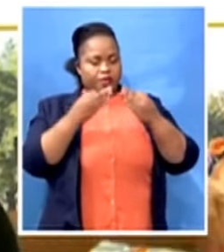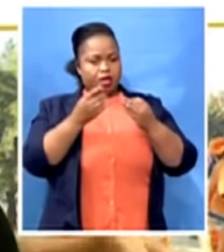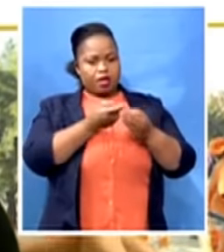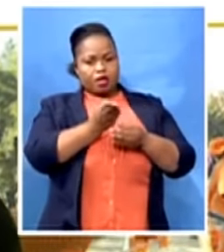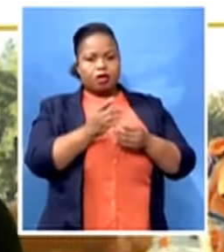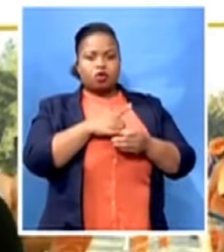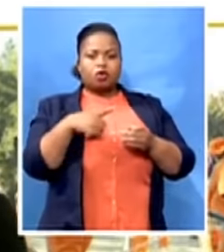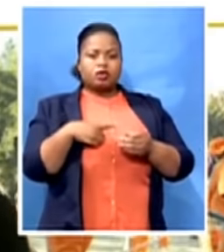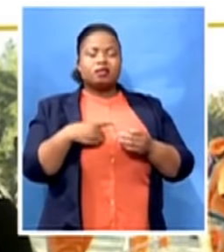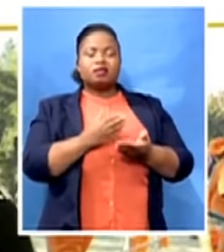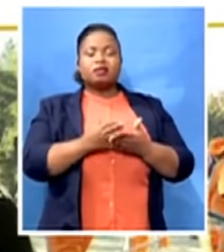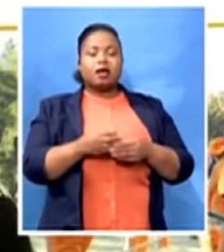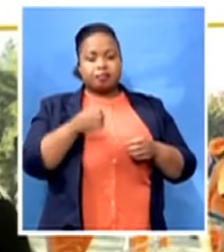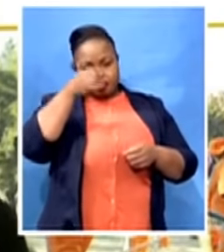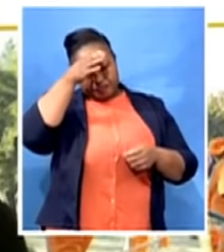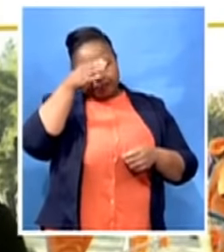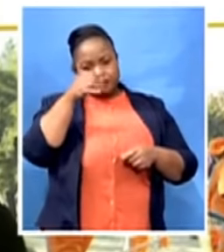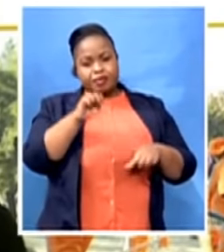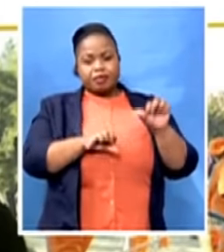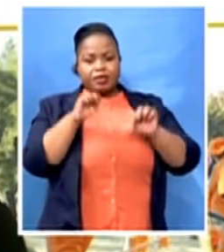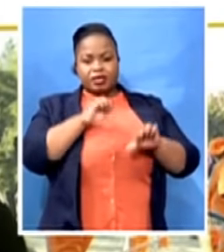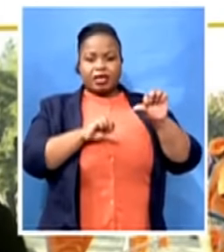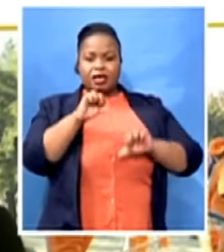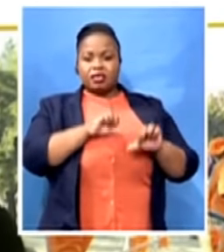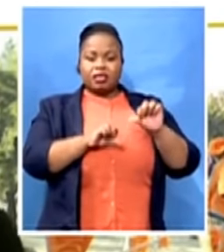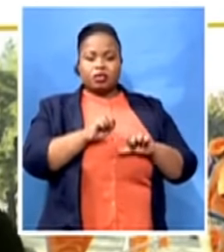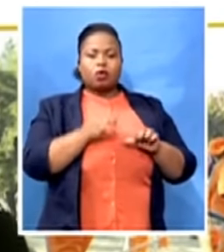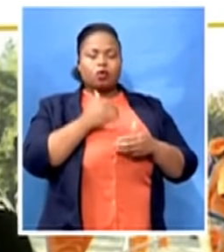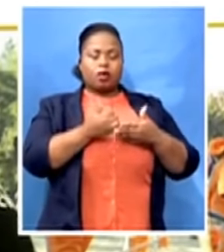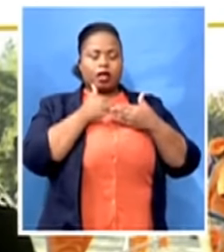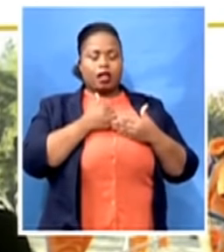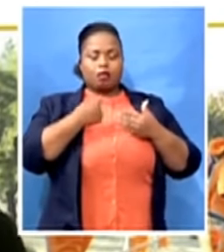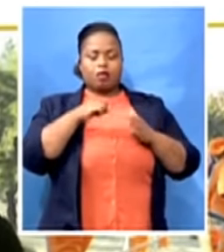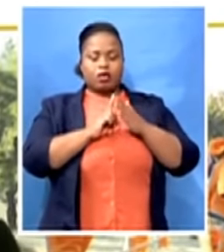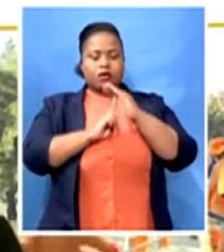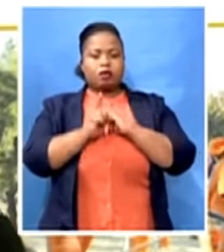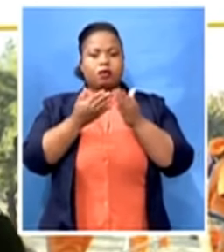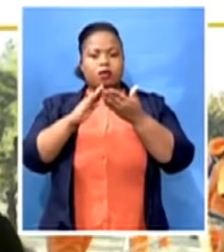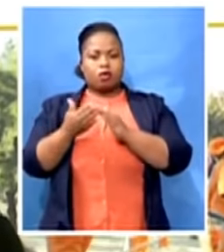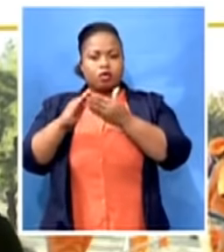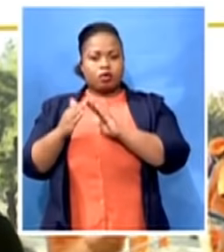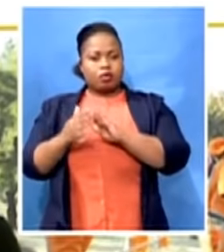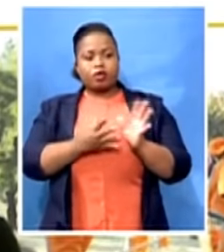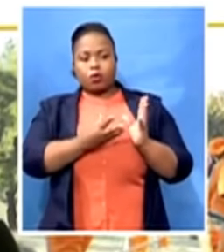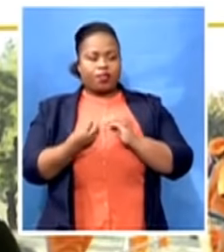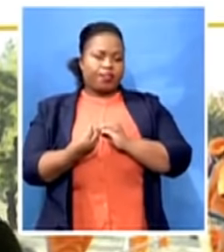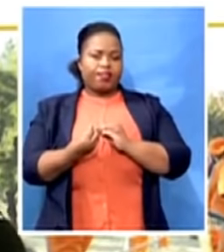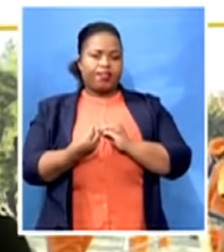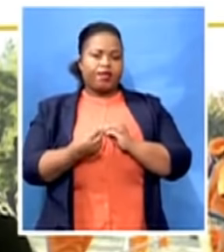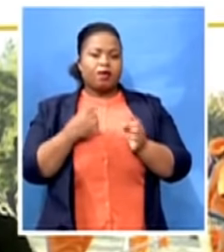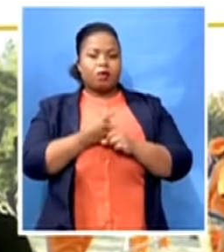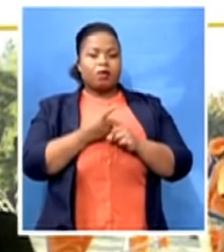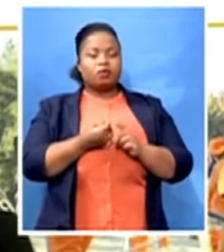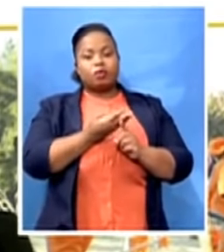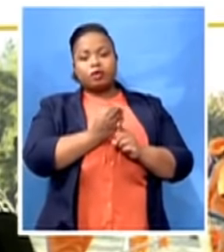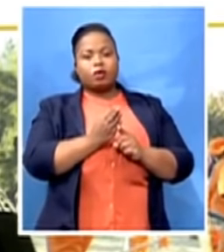the tests right there where we are working in the communities where we find these cases. They are going to be divided according to the district,